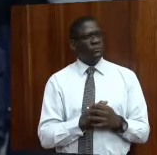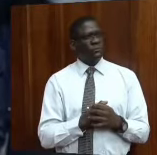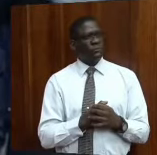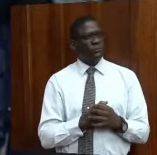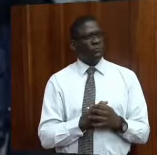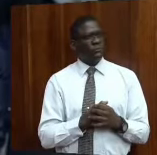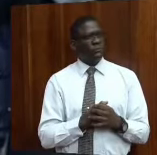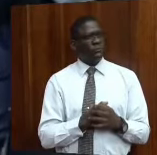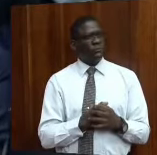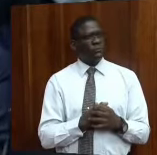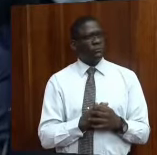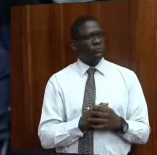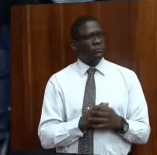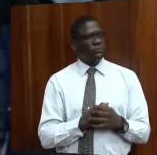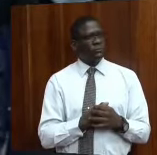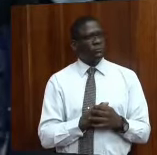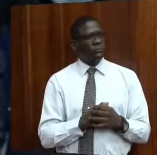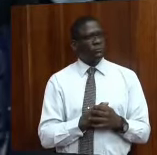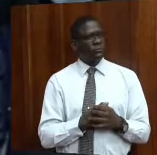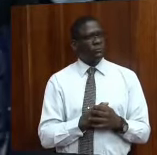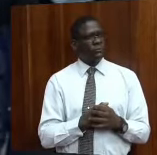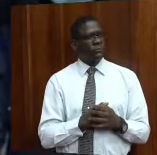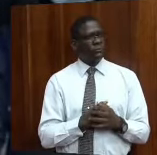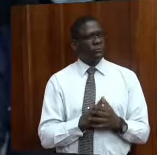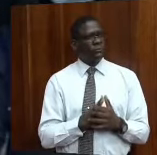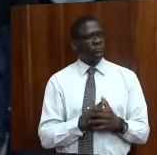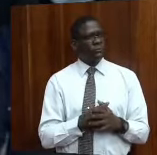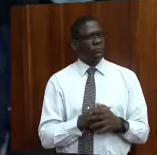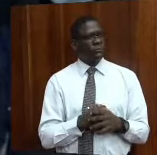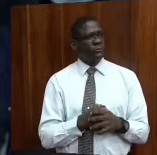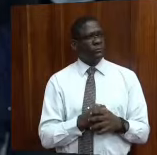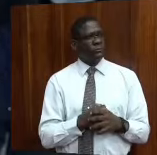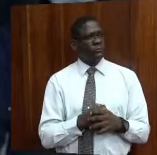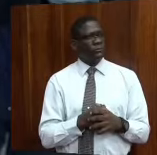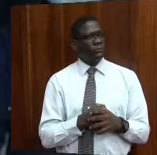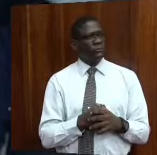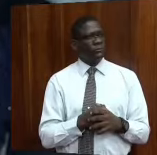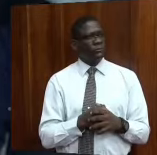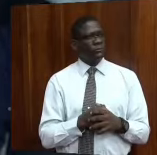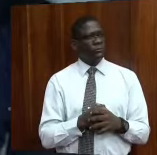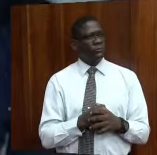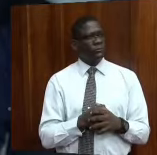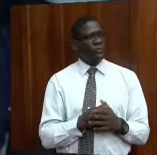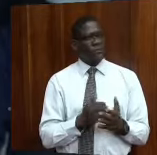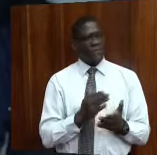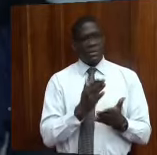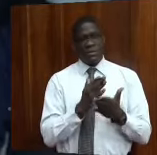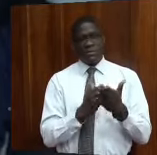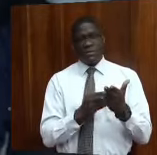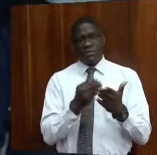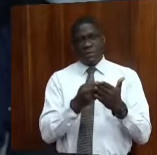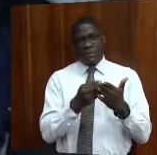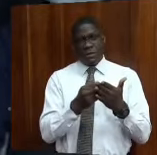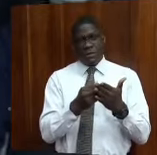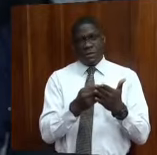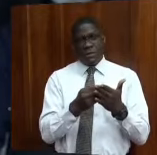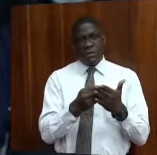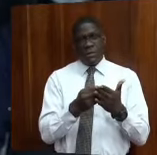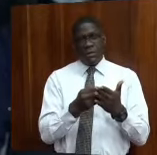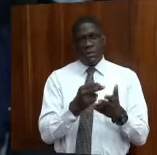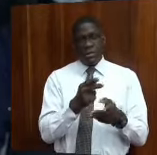18.13 million represents outstanding amounts to be disbursed from existing loans, and the balance of